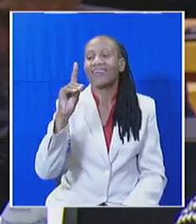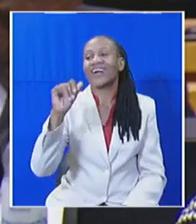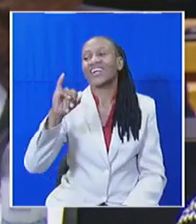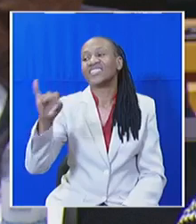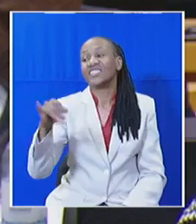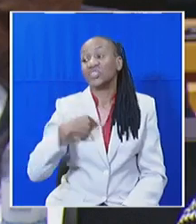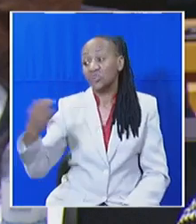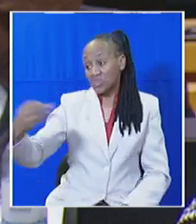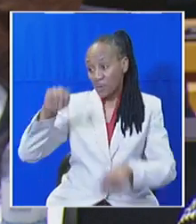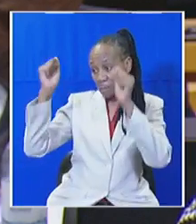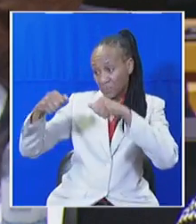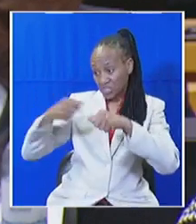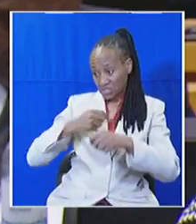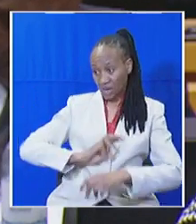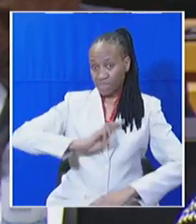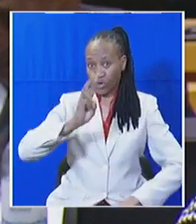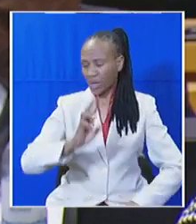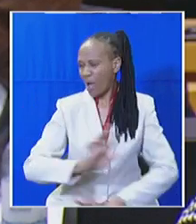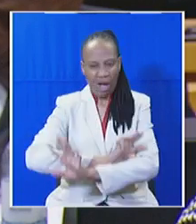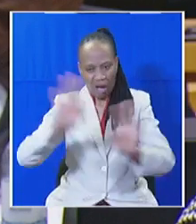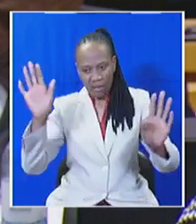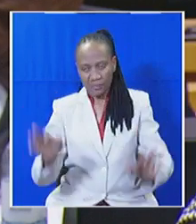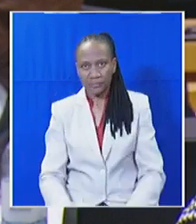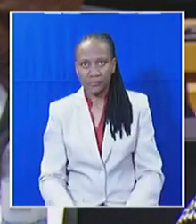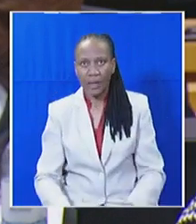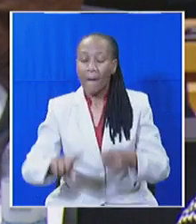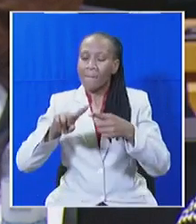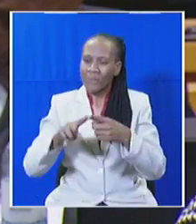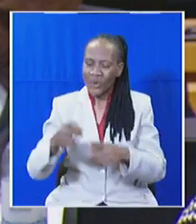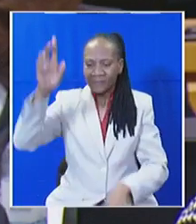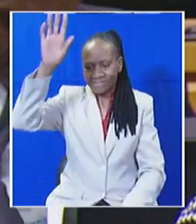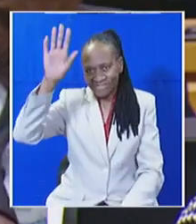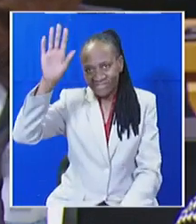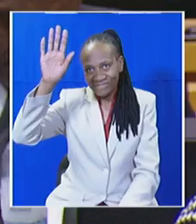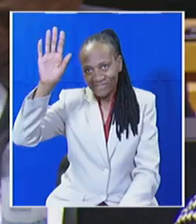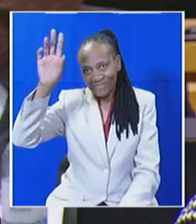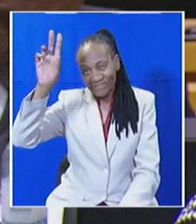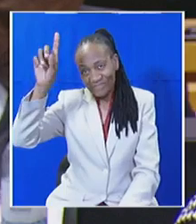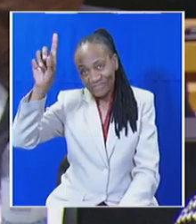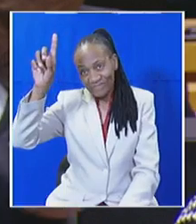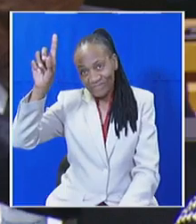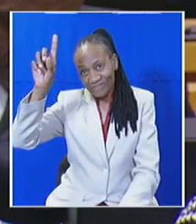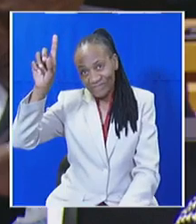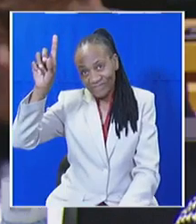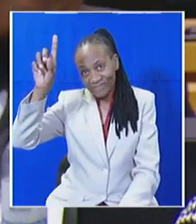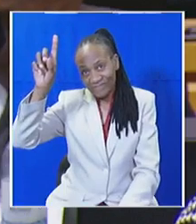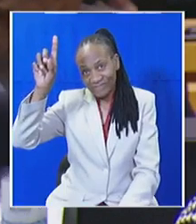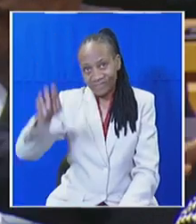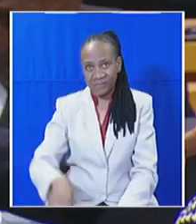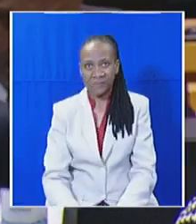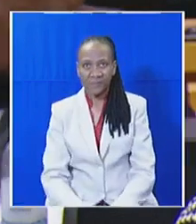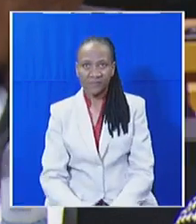permission from you to speak. The point of order, Honorable Speaker. we have always